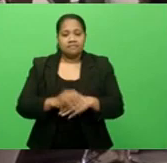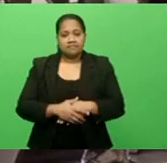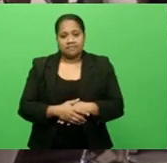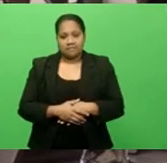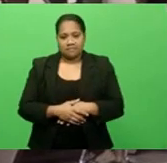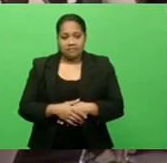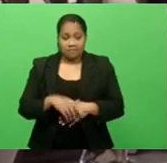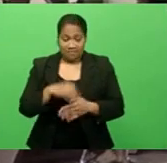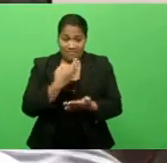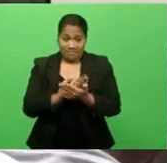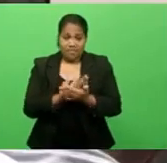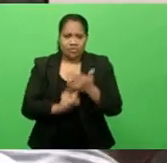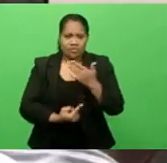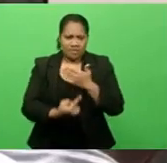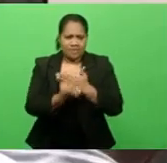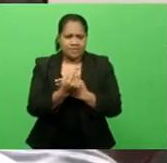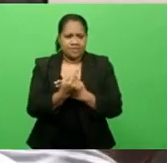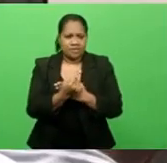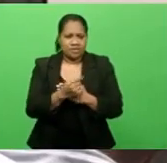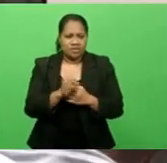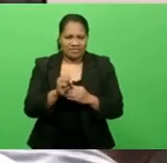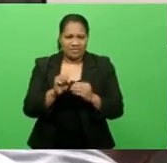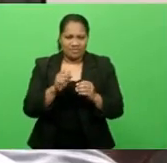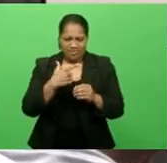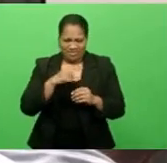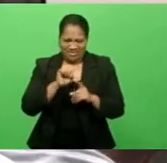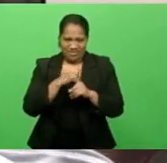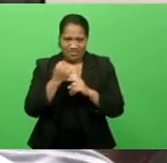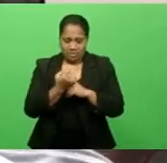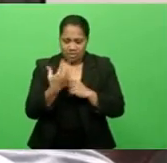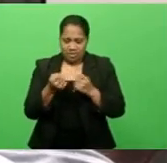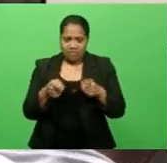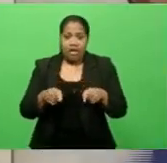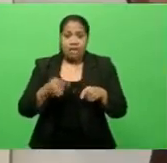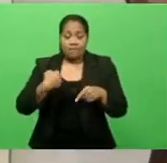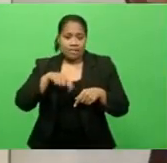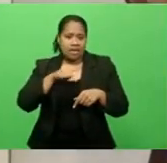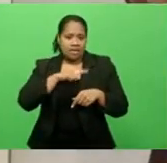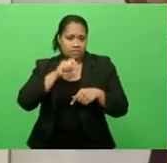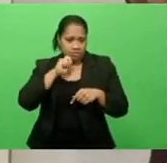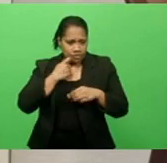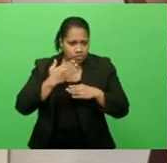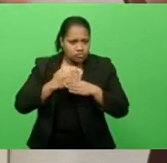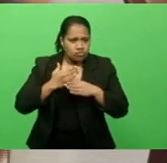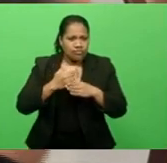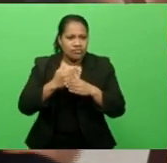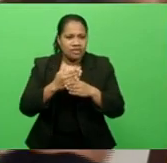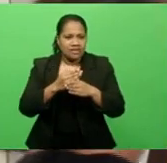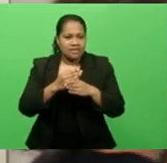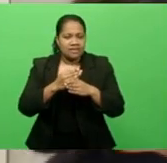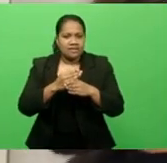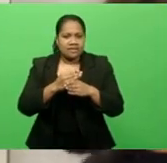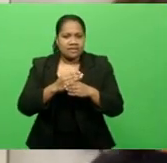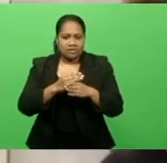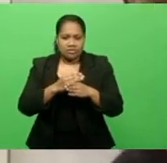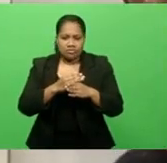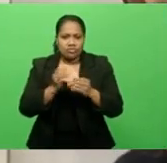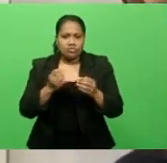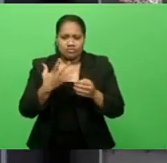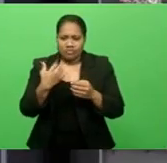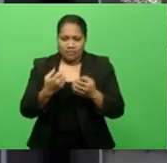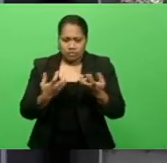on the ground with our members and will act as most practical as possible to meet their demands in line